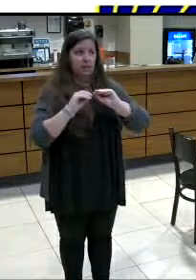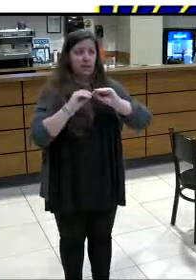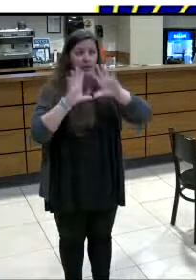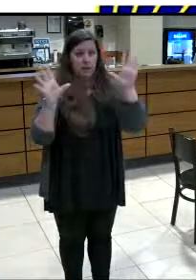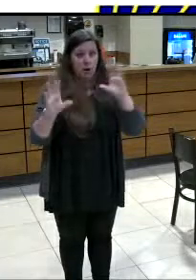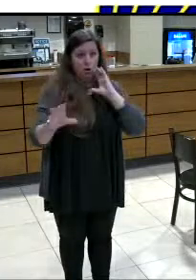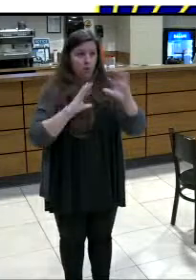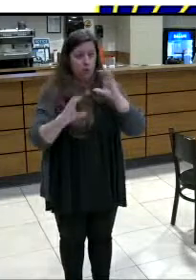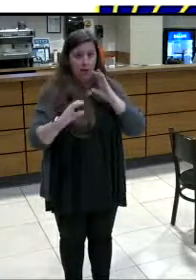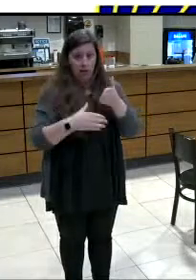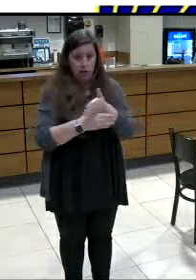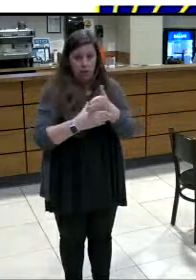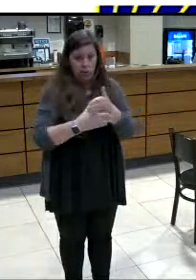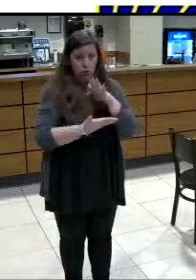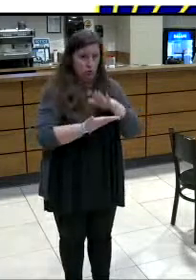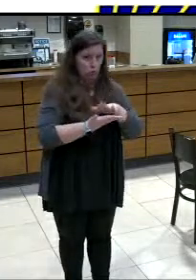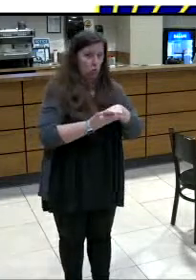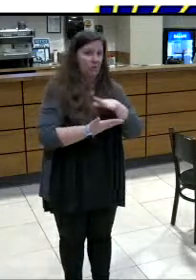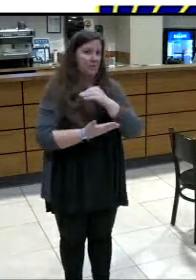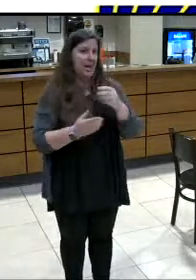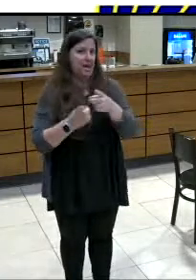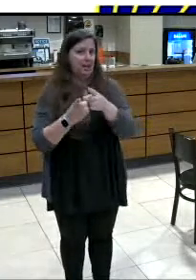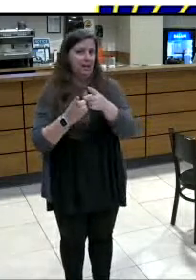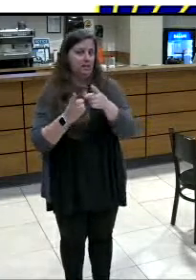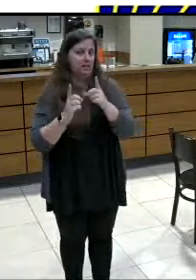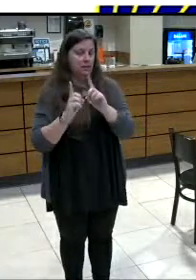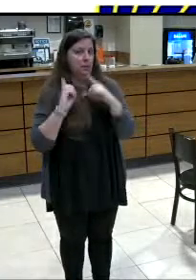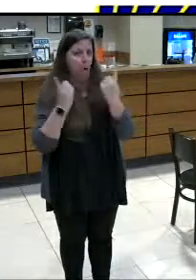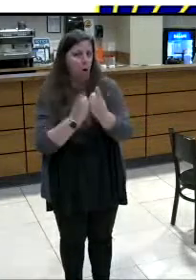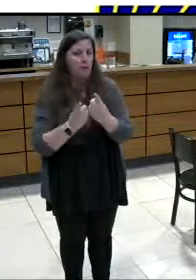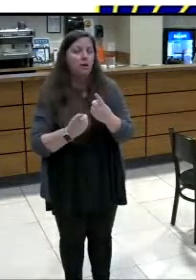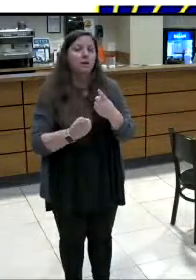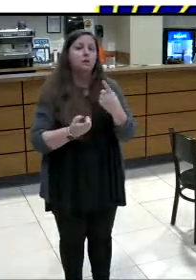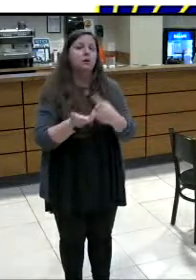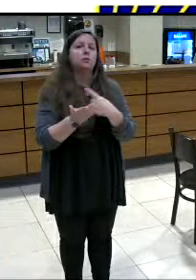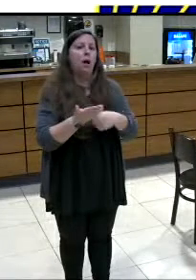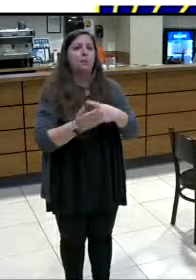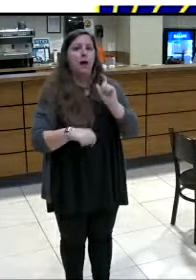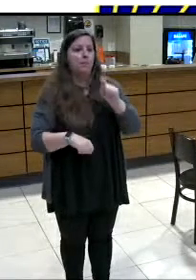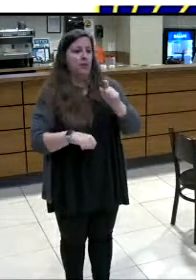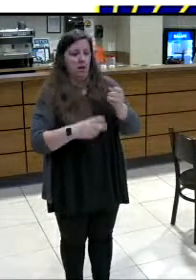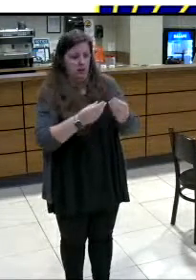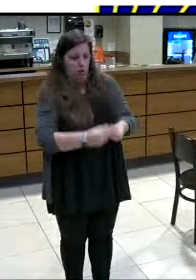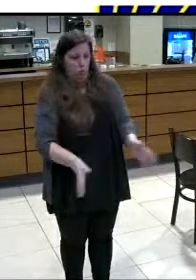schools and departments. So sometimes the needs get lost in the sauce. Sometimes